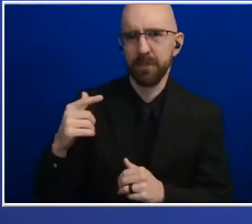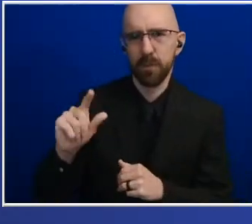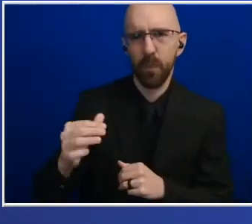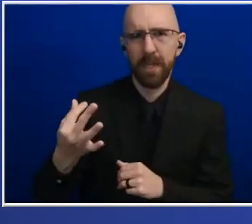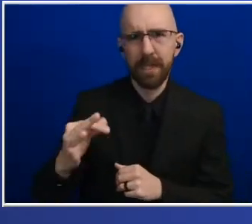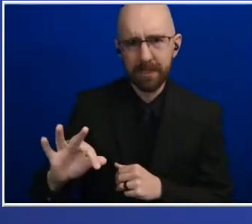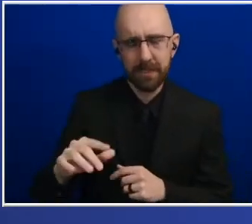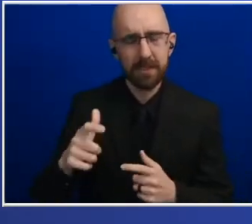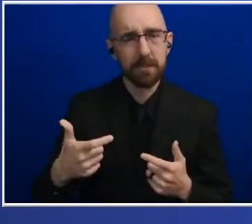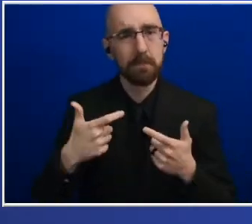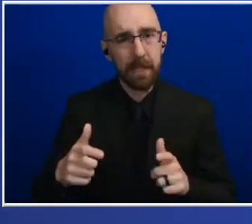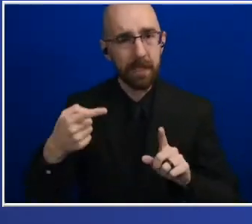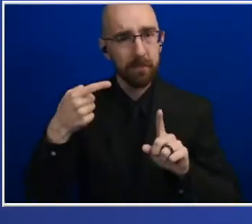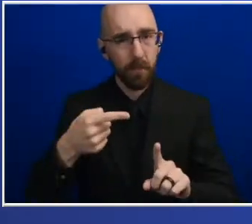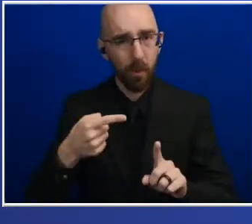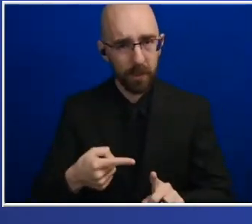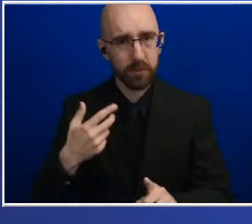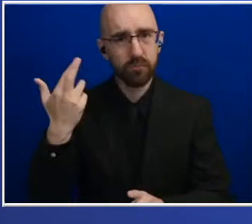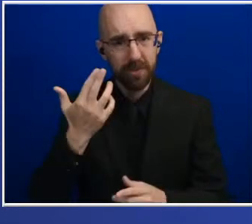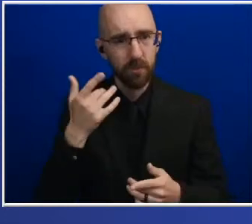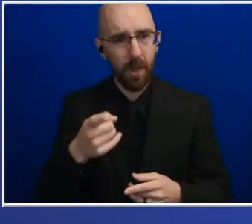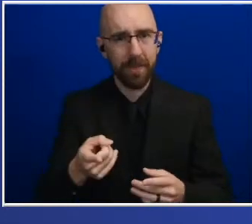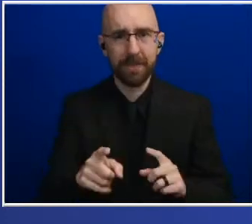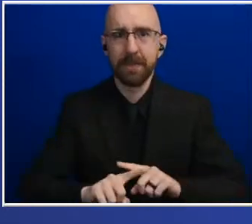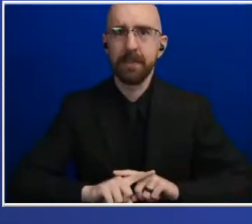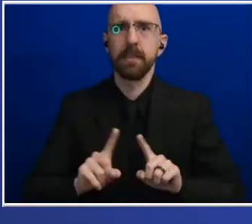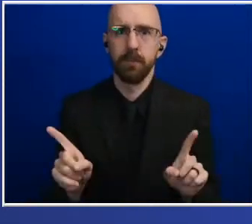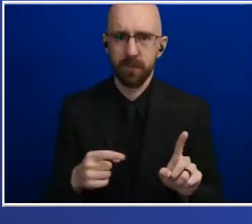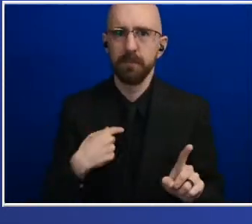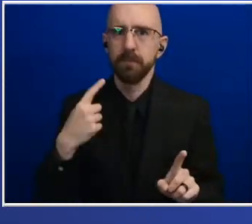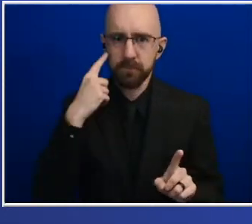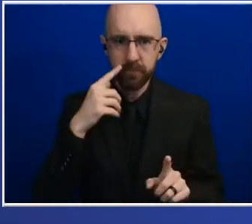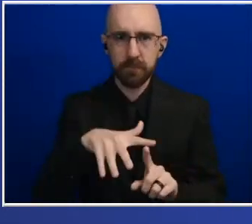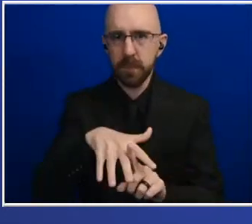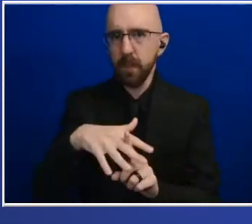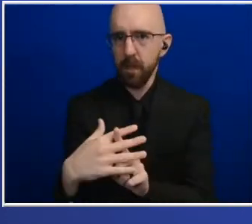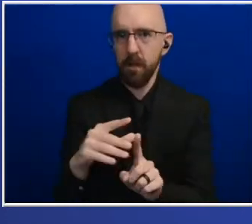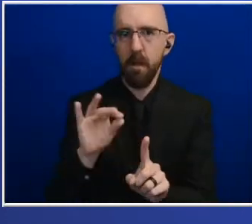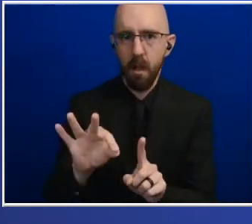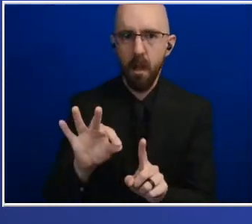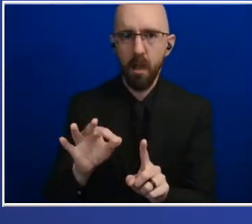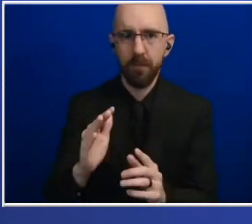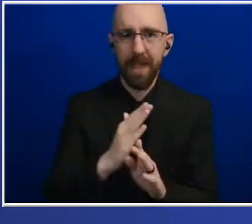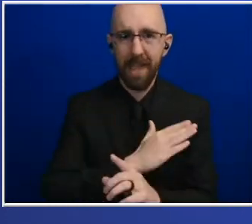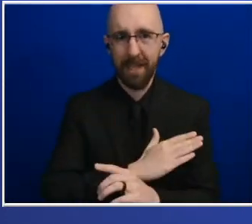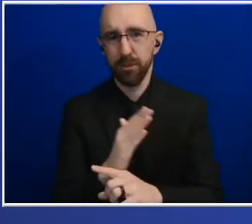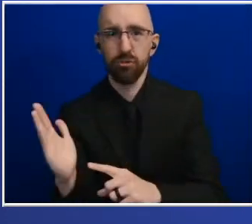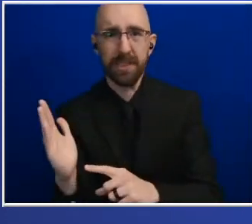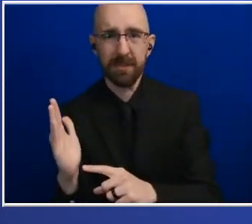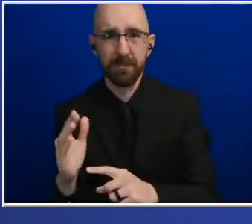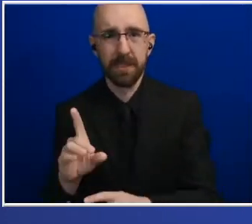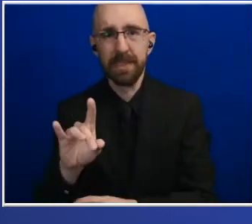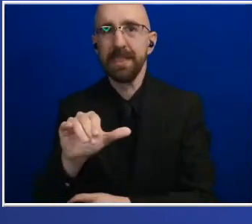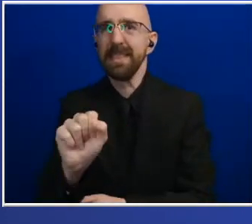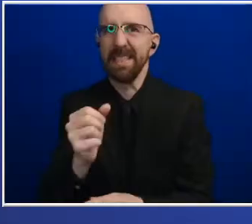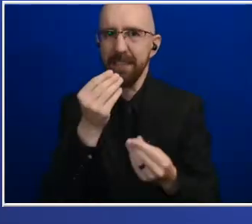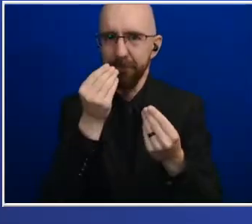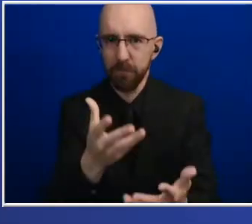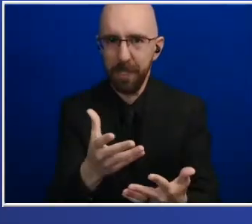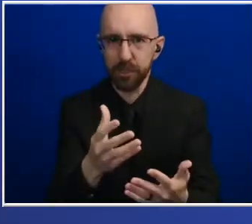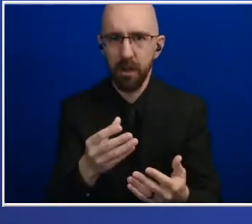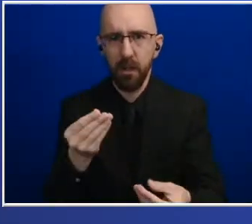points and reasons why this is much different. I think it is in the context of extreme disinformation and misinformation